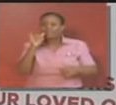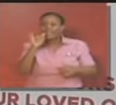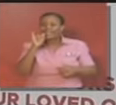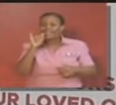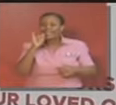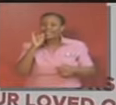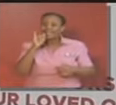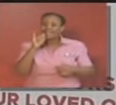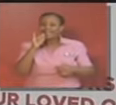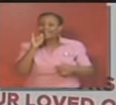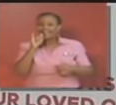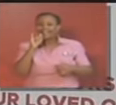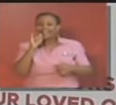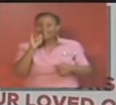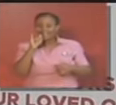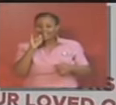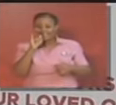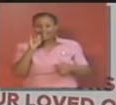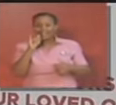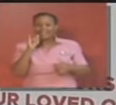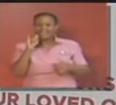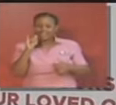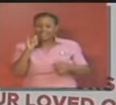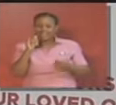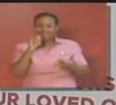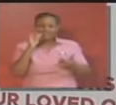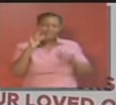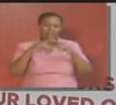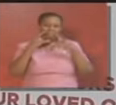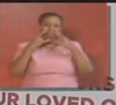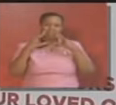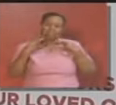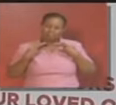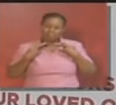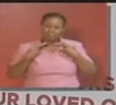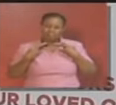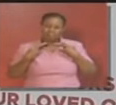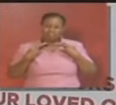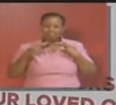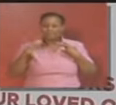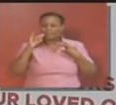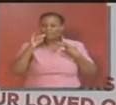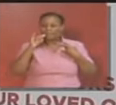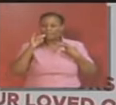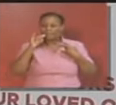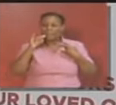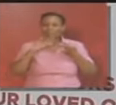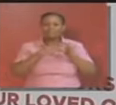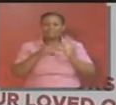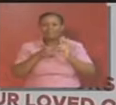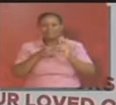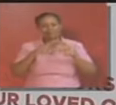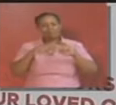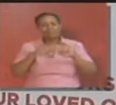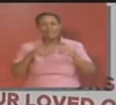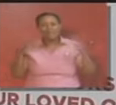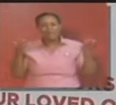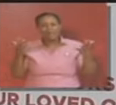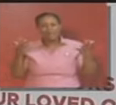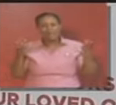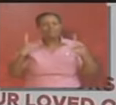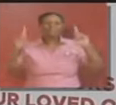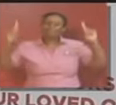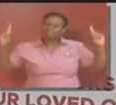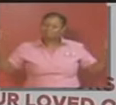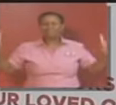able to wear your mask, and so what we're depending on would be the social distancing. Not watching your distance. Persons may